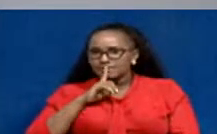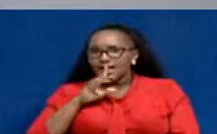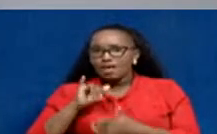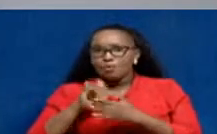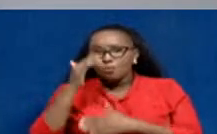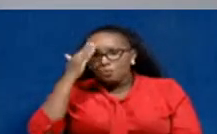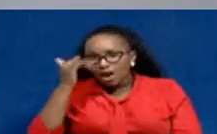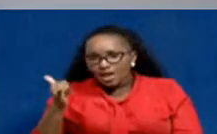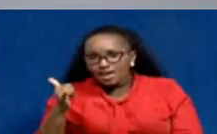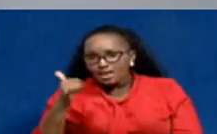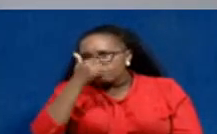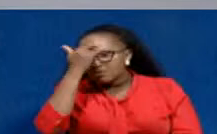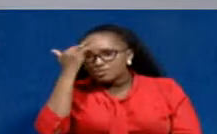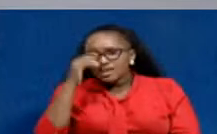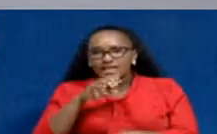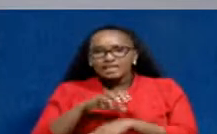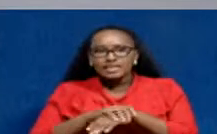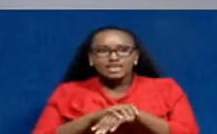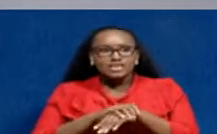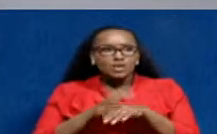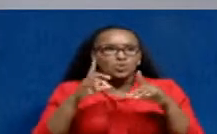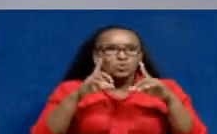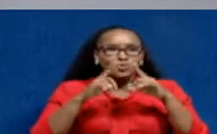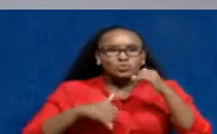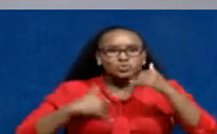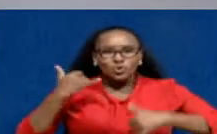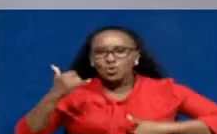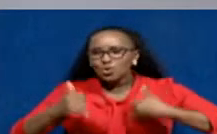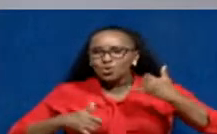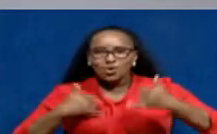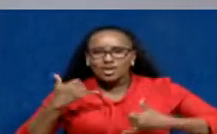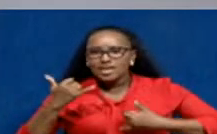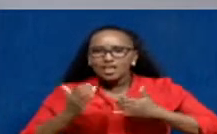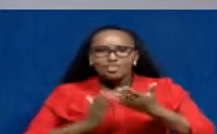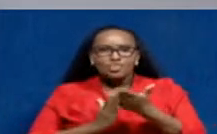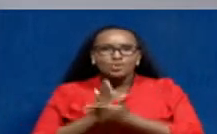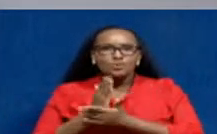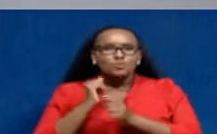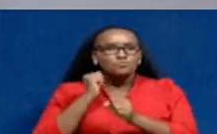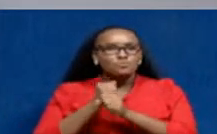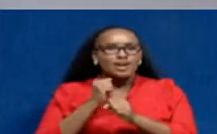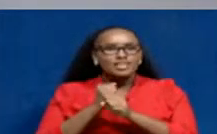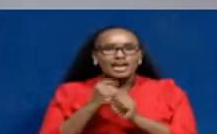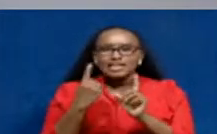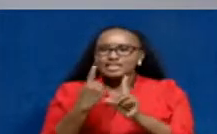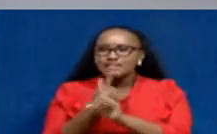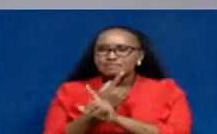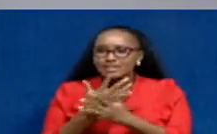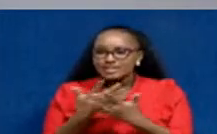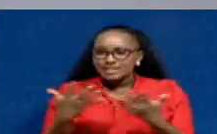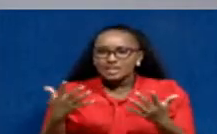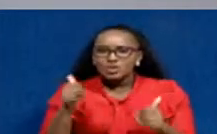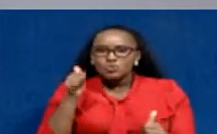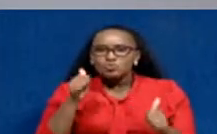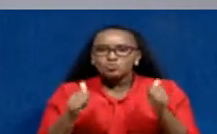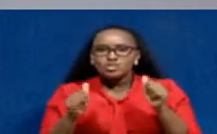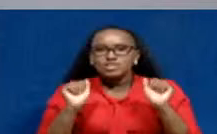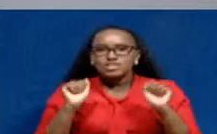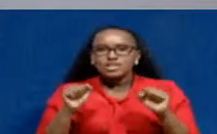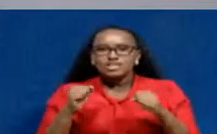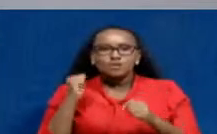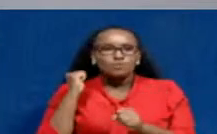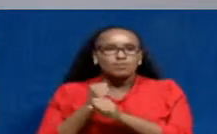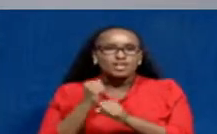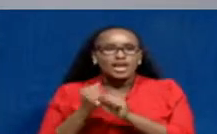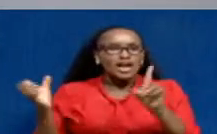is because he found virtue and joy by doing the ordinary things that fulfilled his